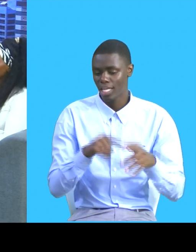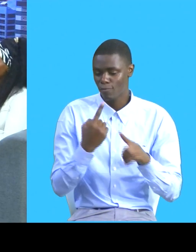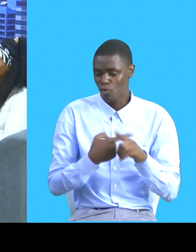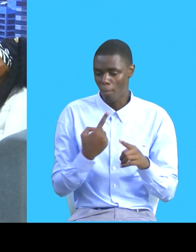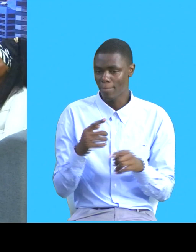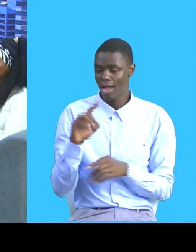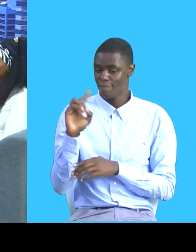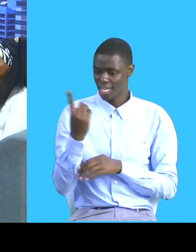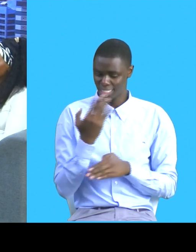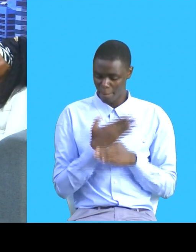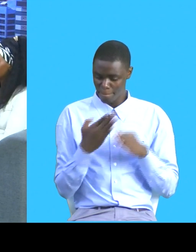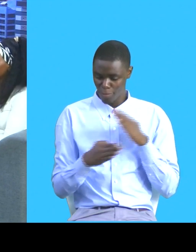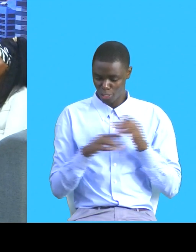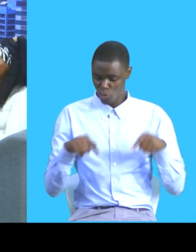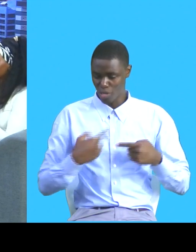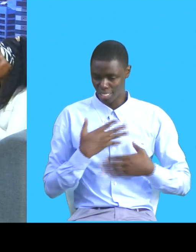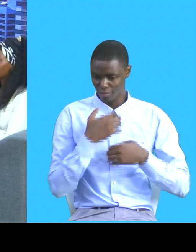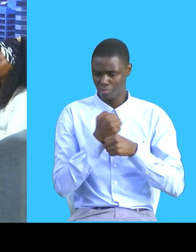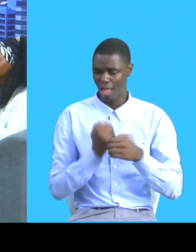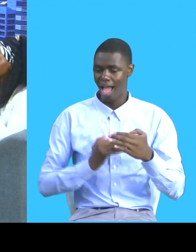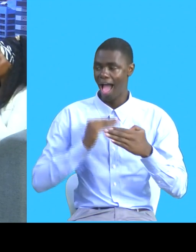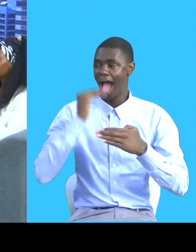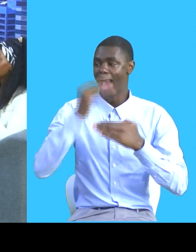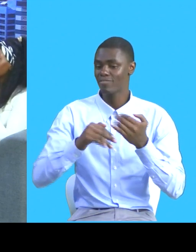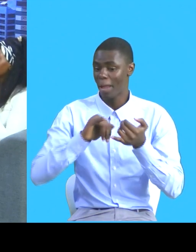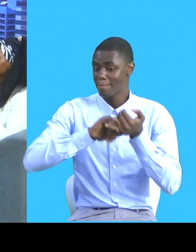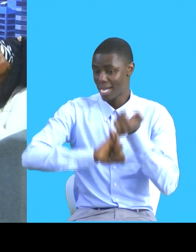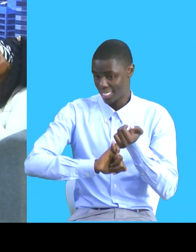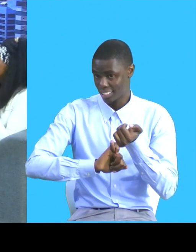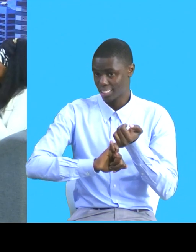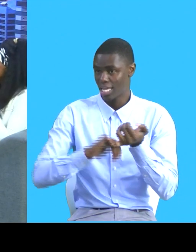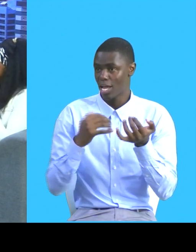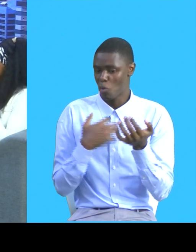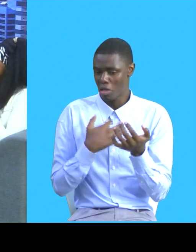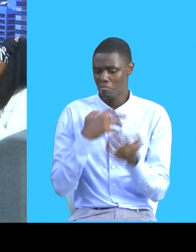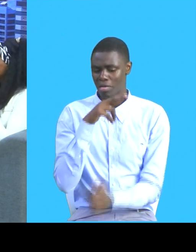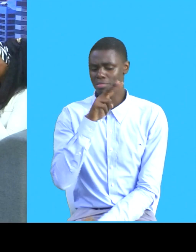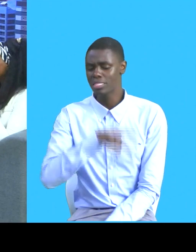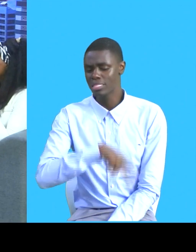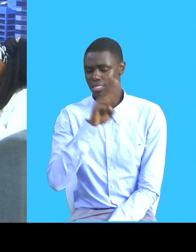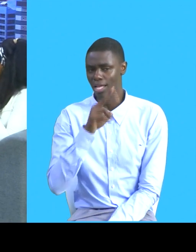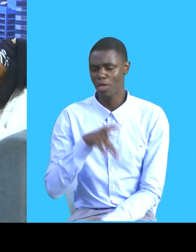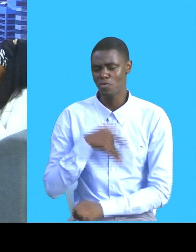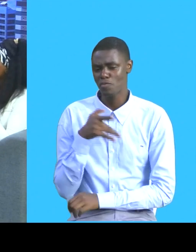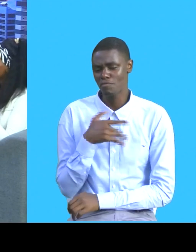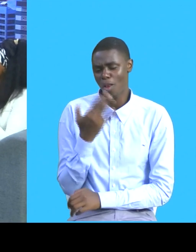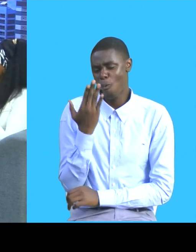first building your self-esteem. Because definitely after marriage there's that discrimination. You feel like why did it not